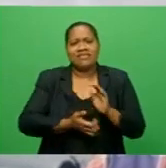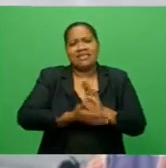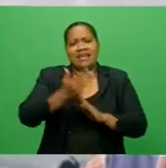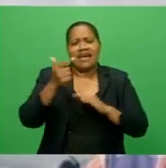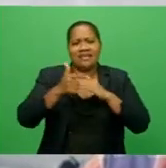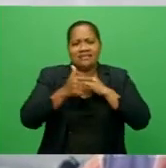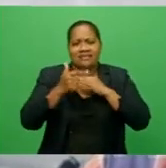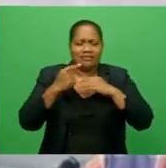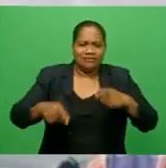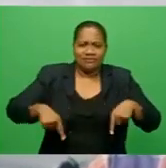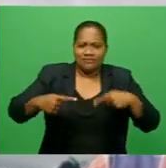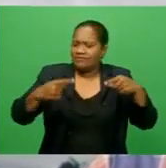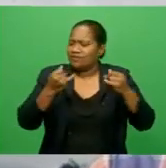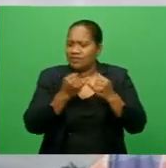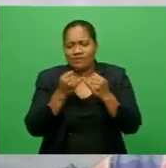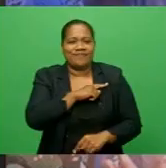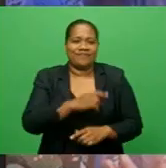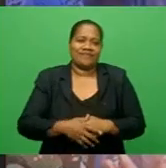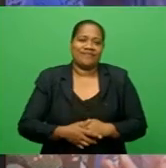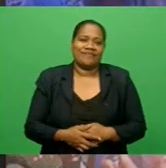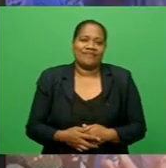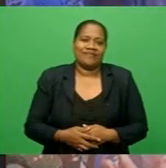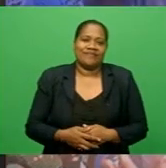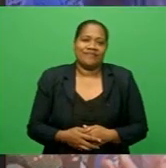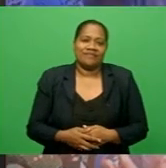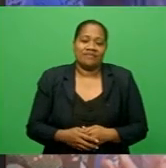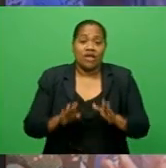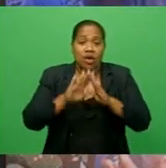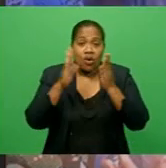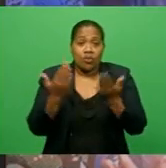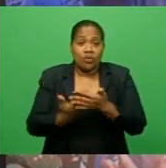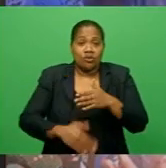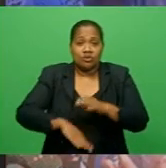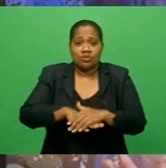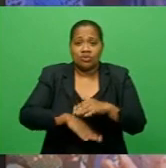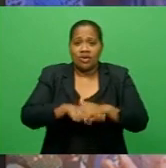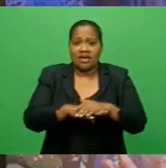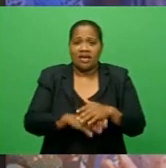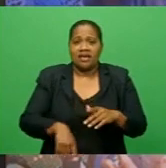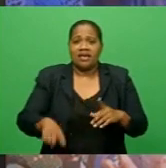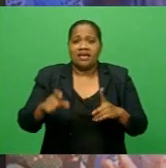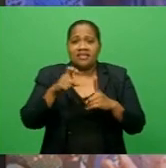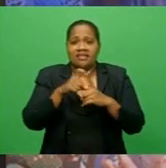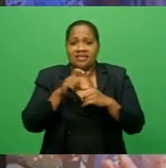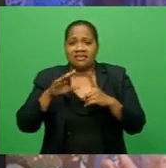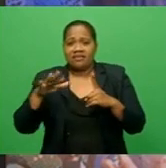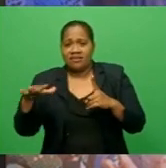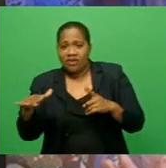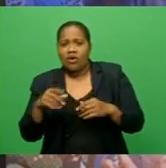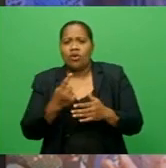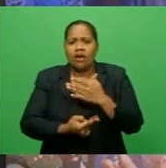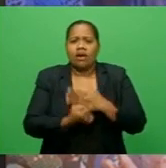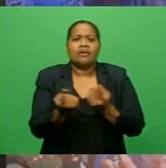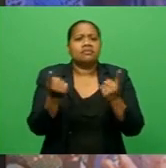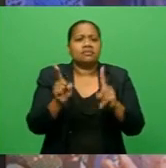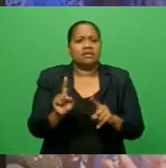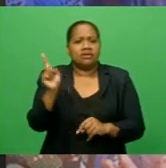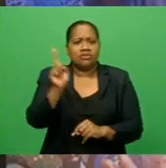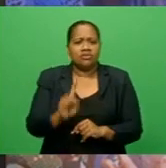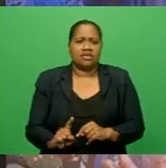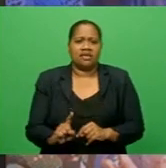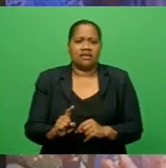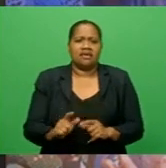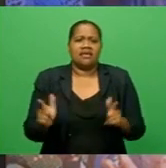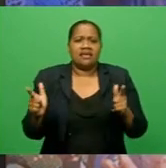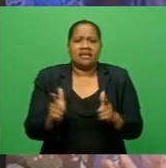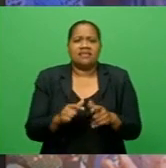very critical for us in this journey. World soccer great Diego Armando Maradona, who died today less than a month